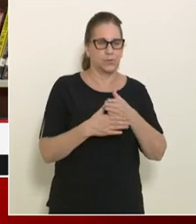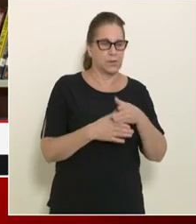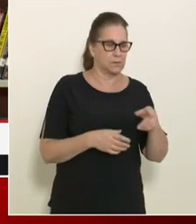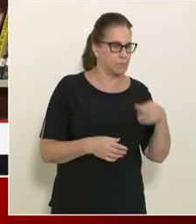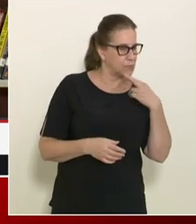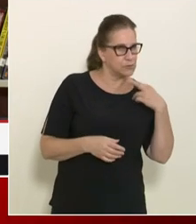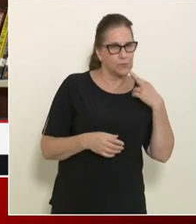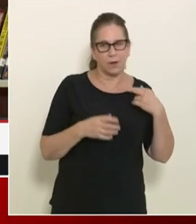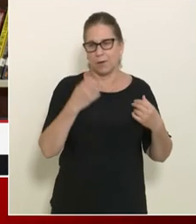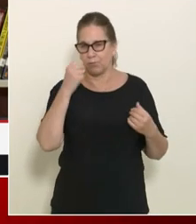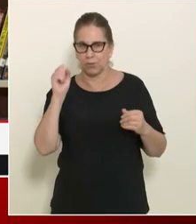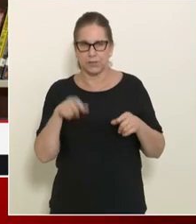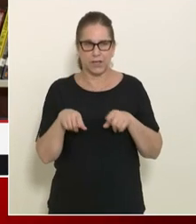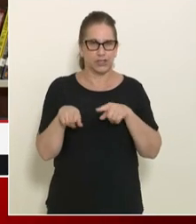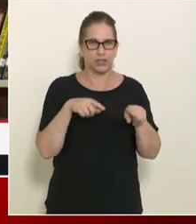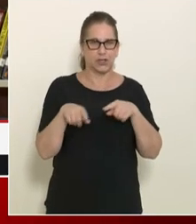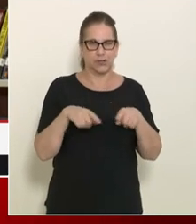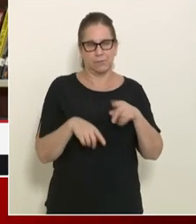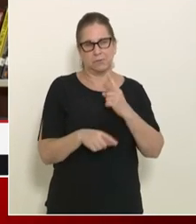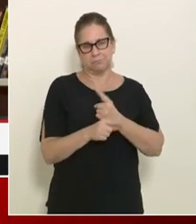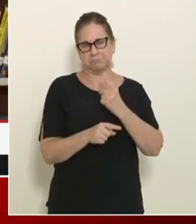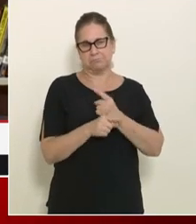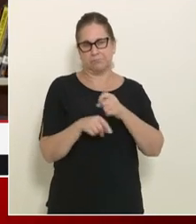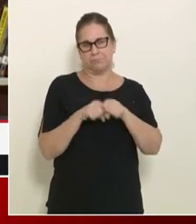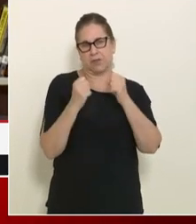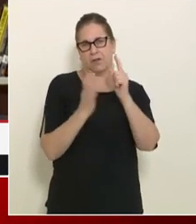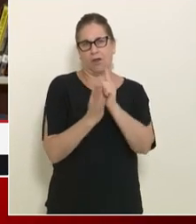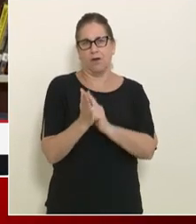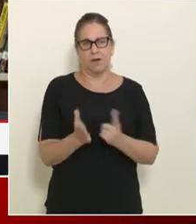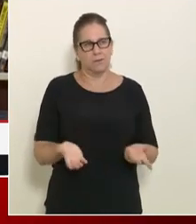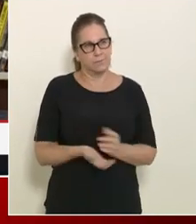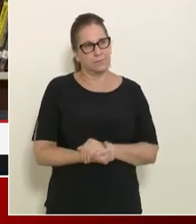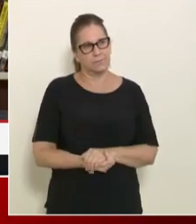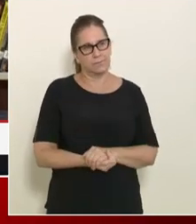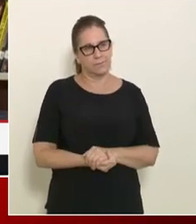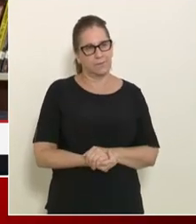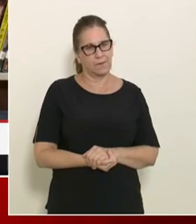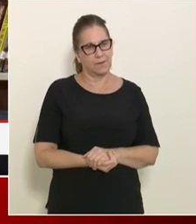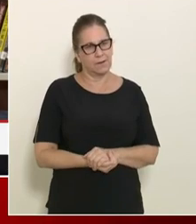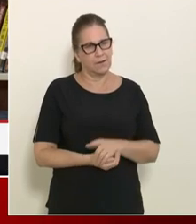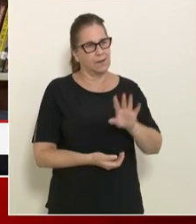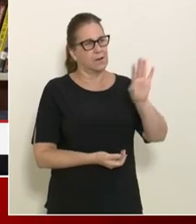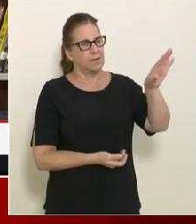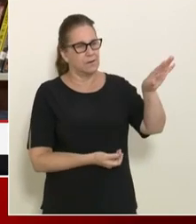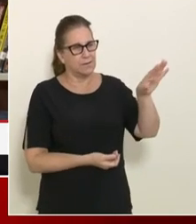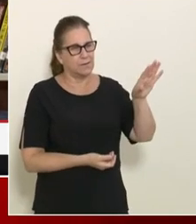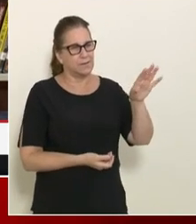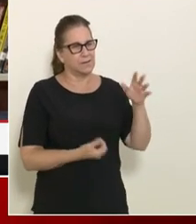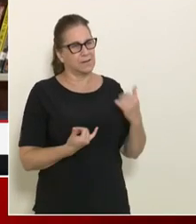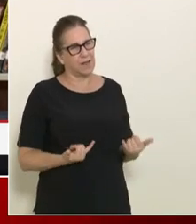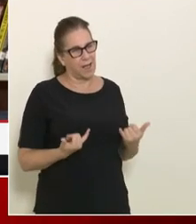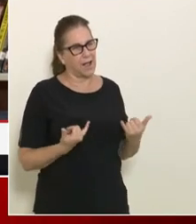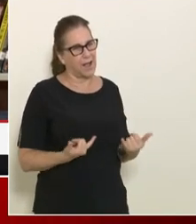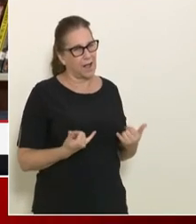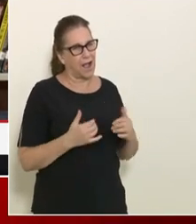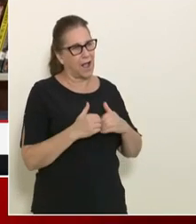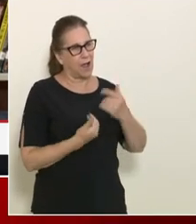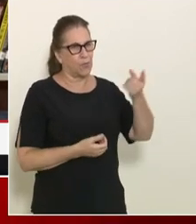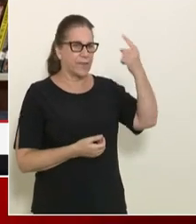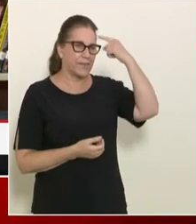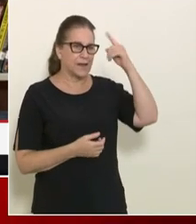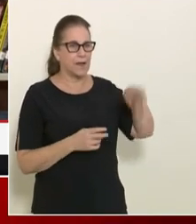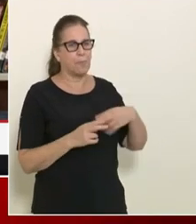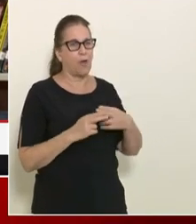Okay. I guess with everything going on right now, do you think there's another way for protesters to